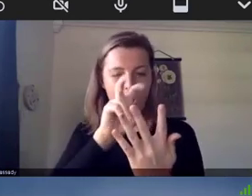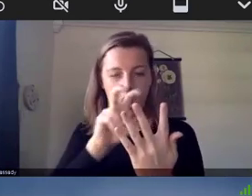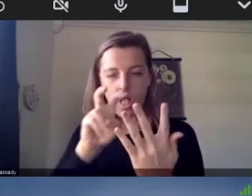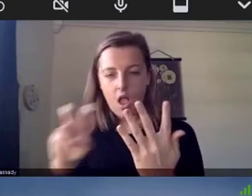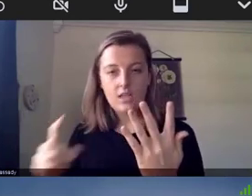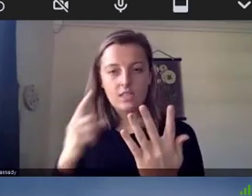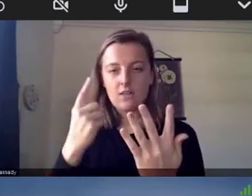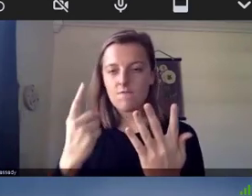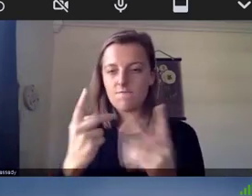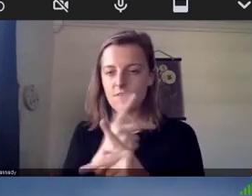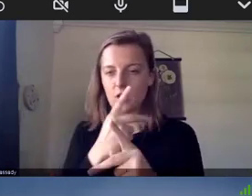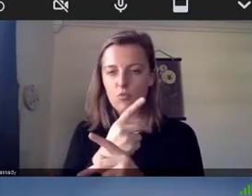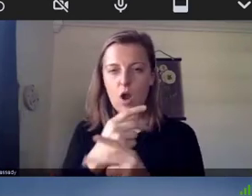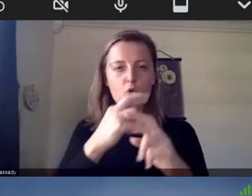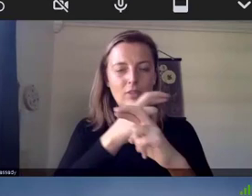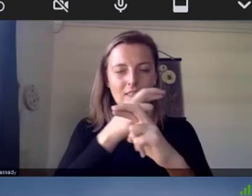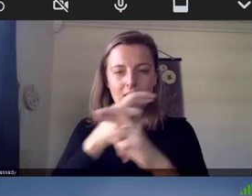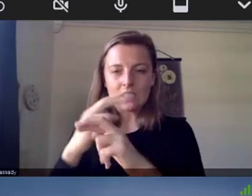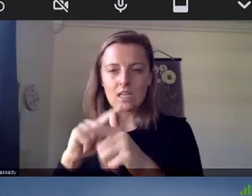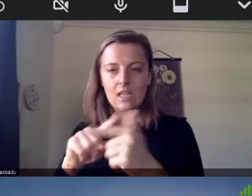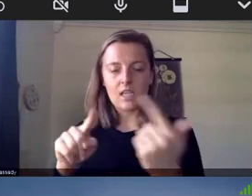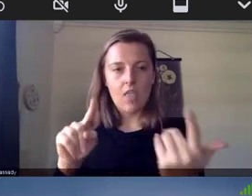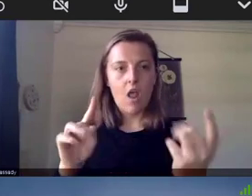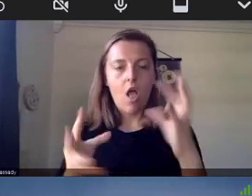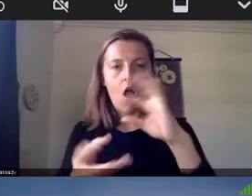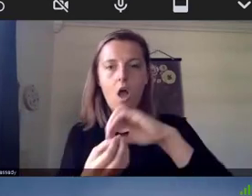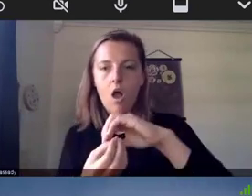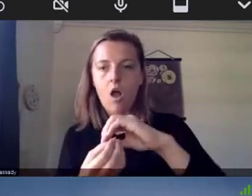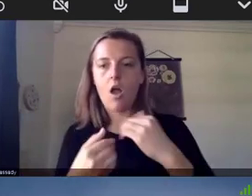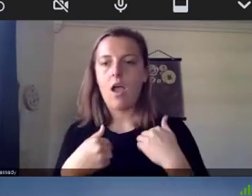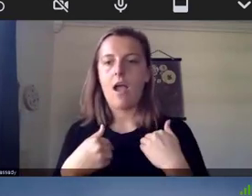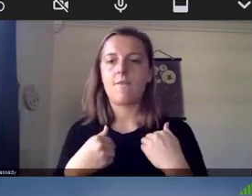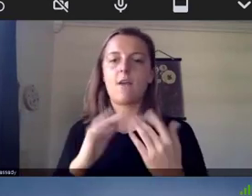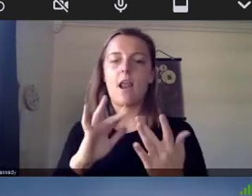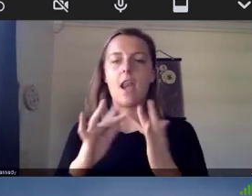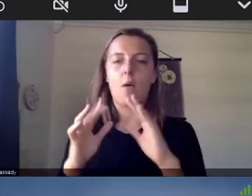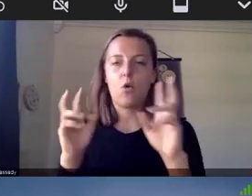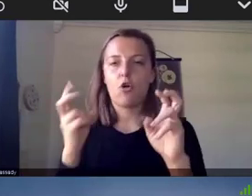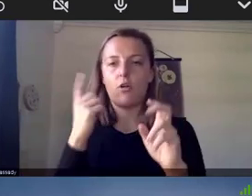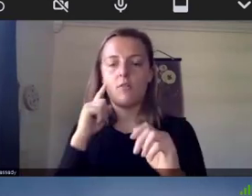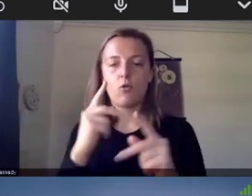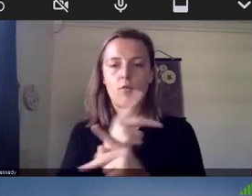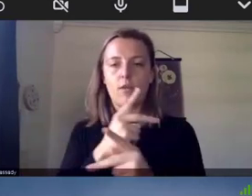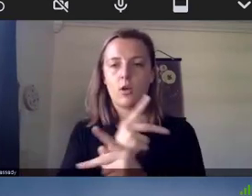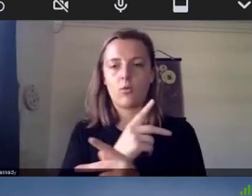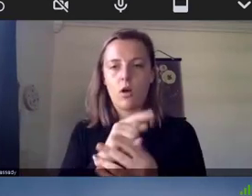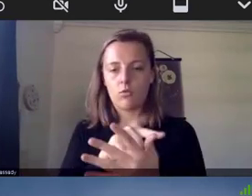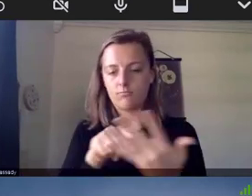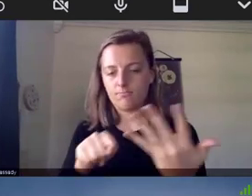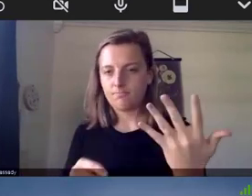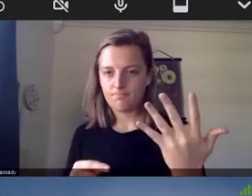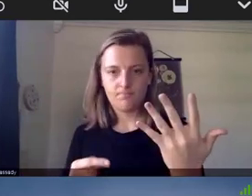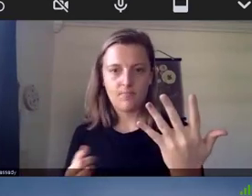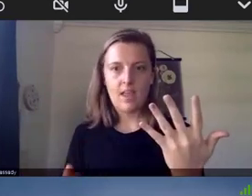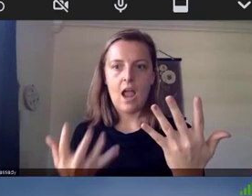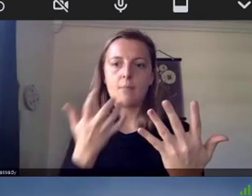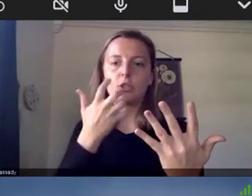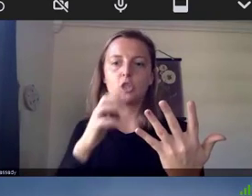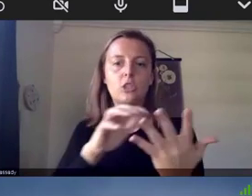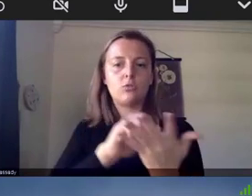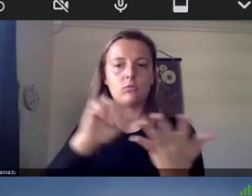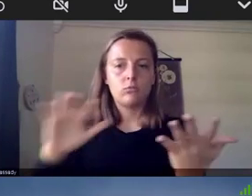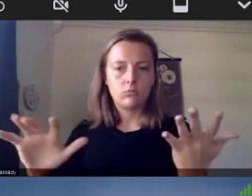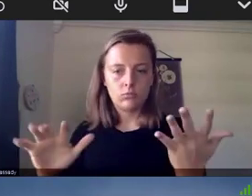sort of find the resistance for a single fin, and then we know that if we have a bunch of these fins in